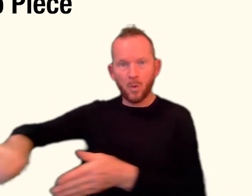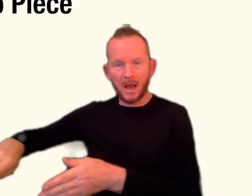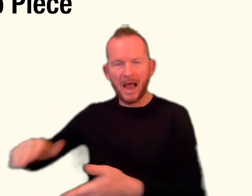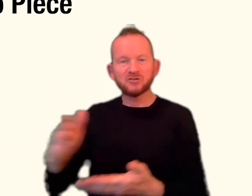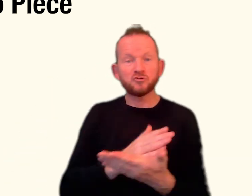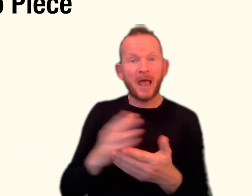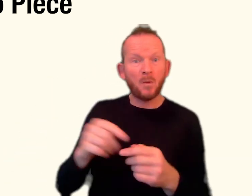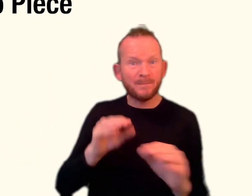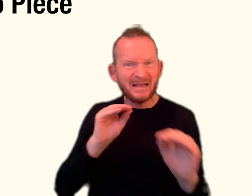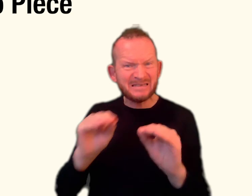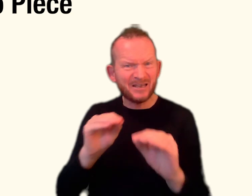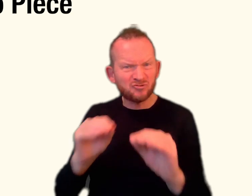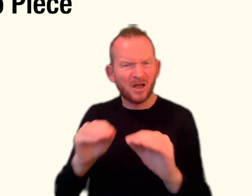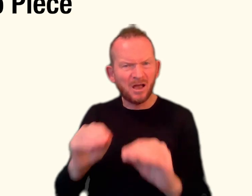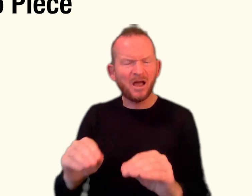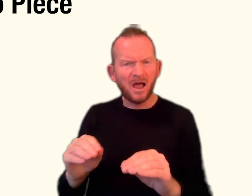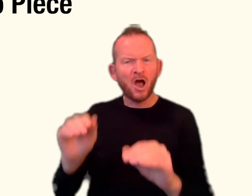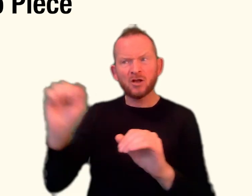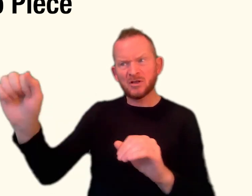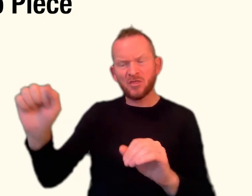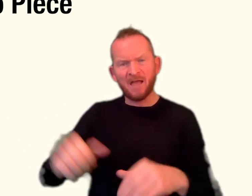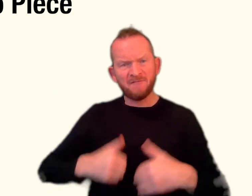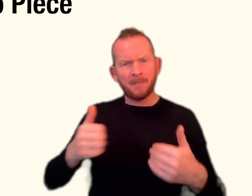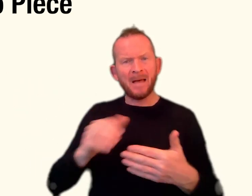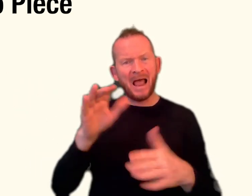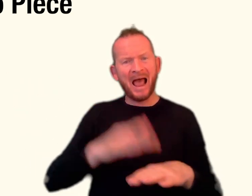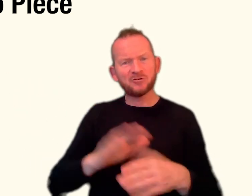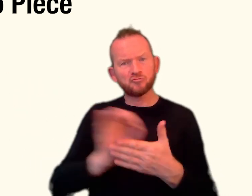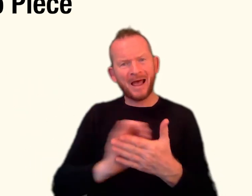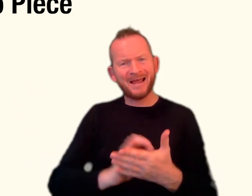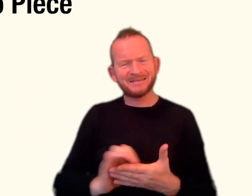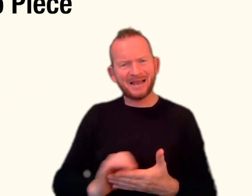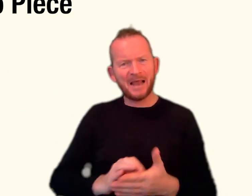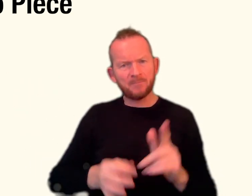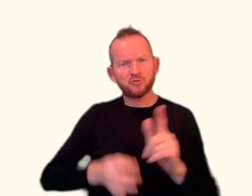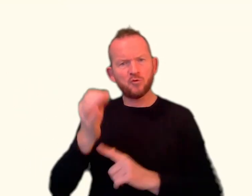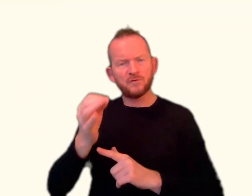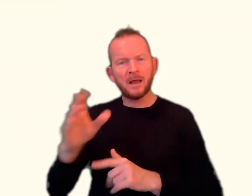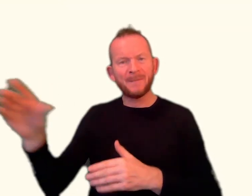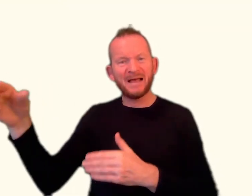with my teacher until they felt my handwriting had improved. My teacher held my hand whilst I wrote.